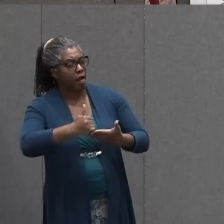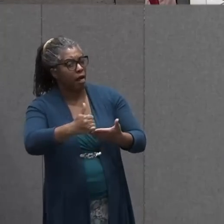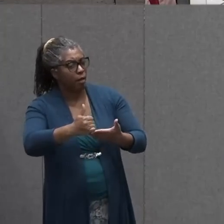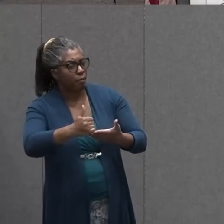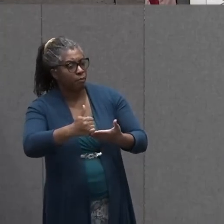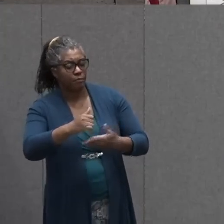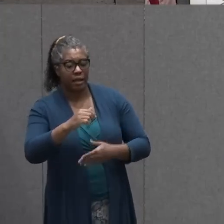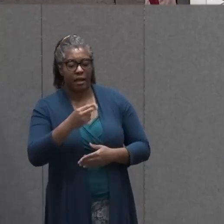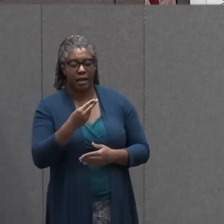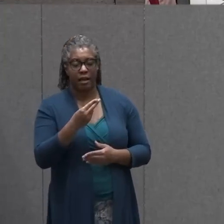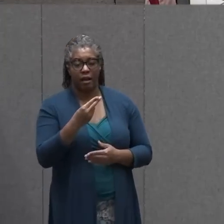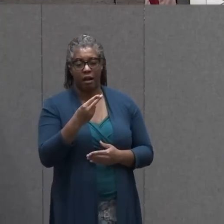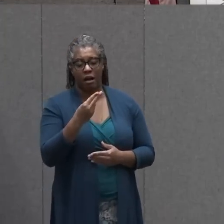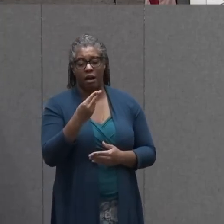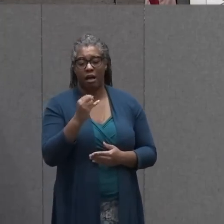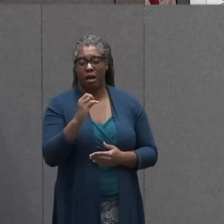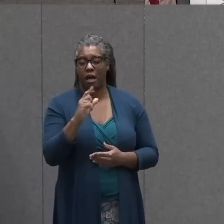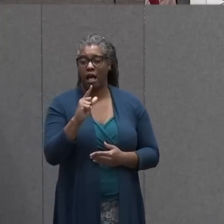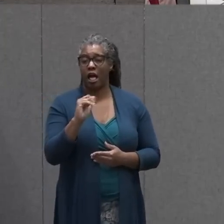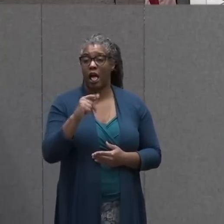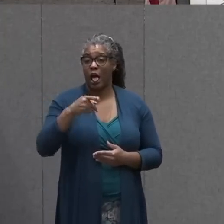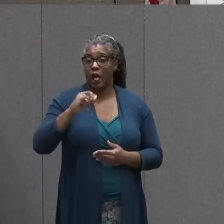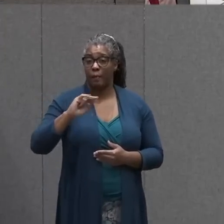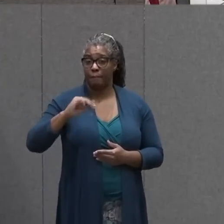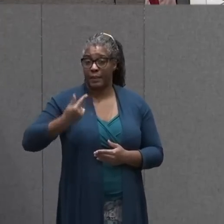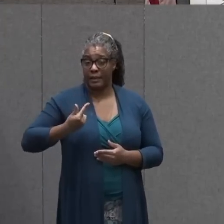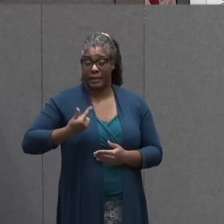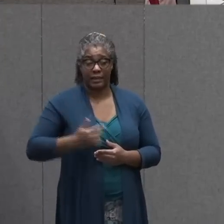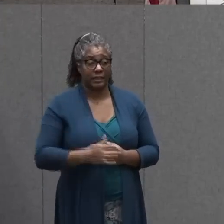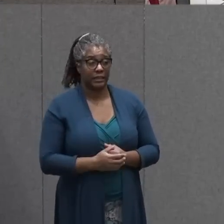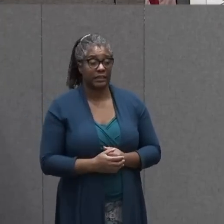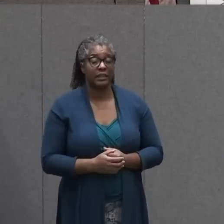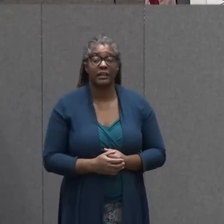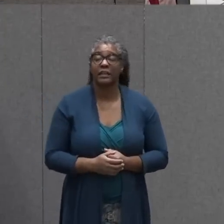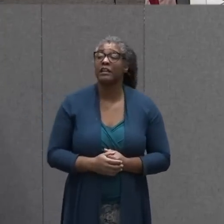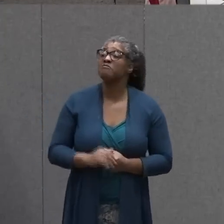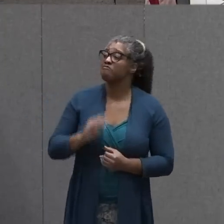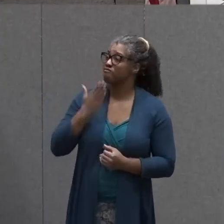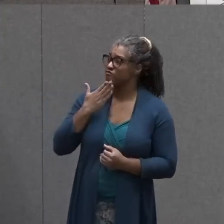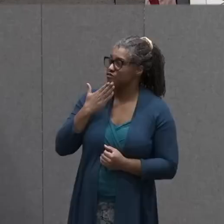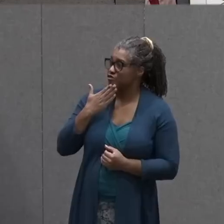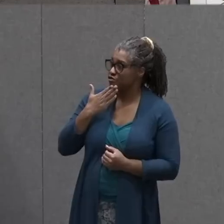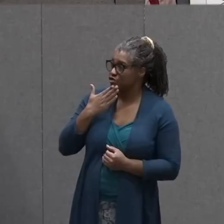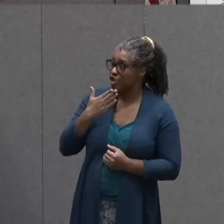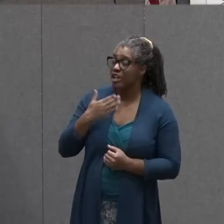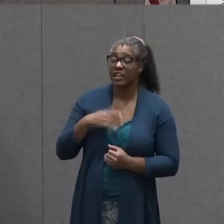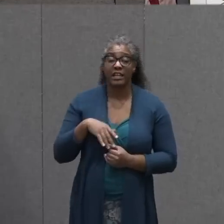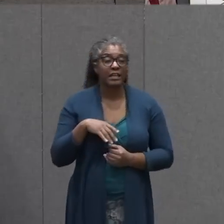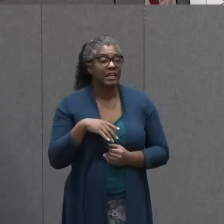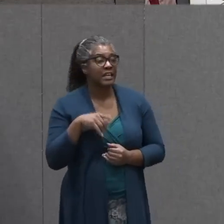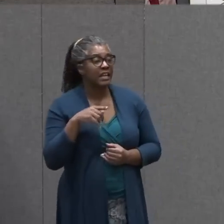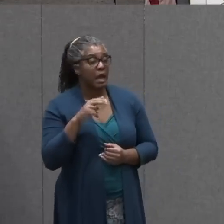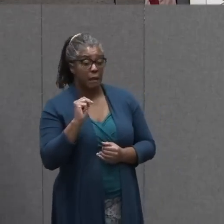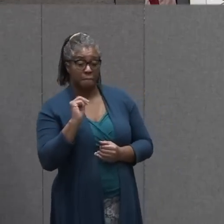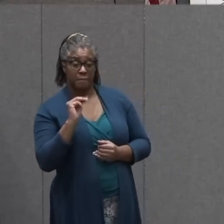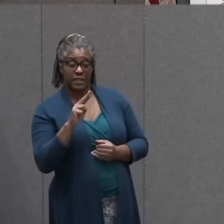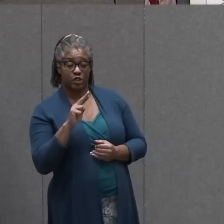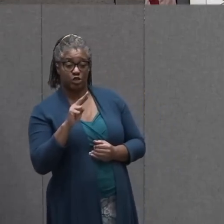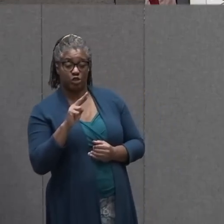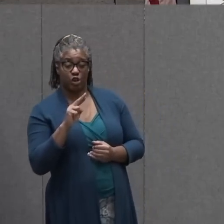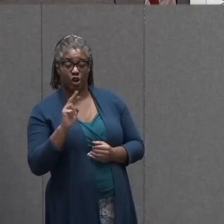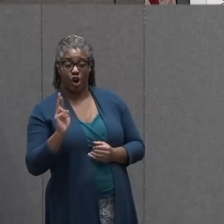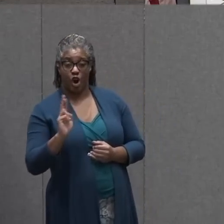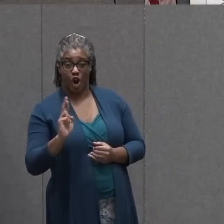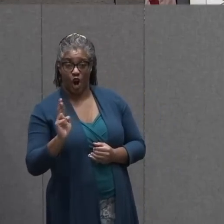helping? Yes, we can. Helping. Mr. R tinkers at school, Ooh. like with our STEM lab, so we could